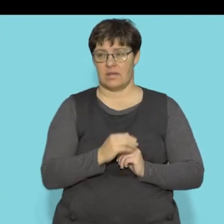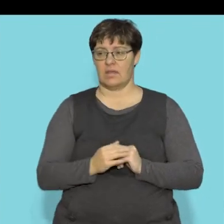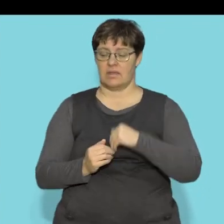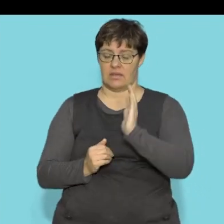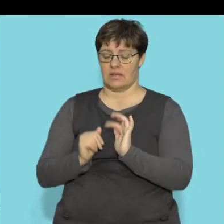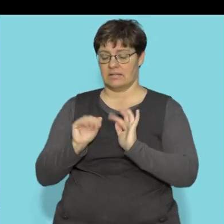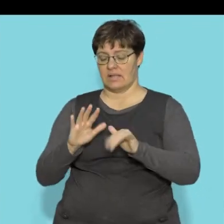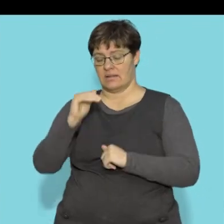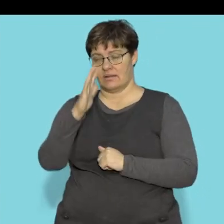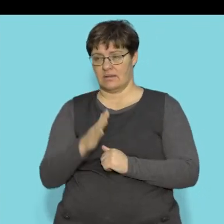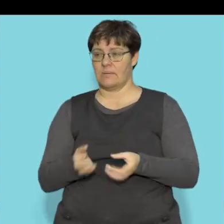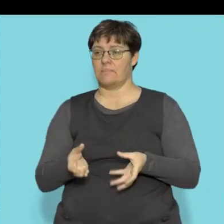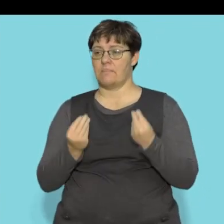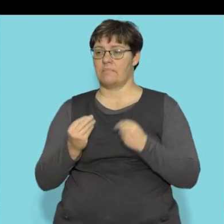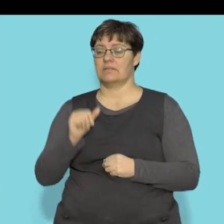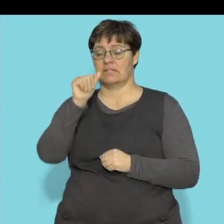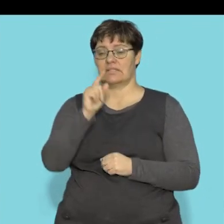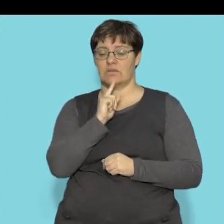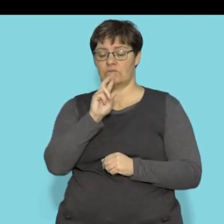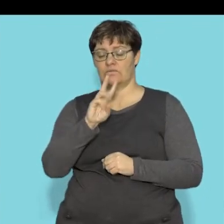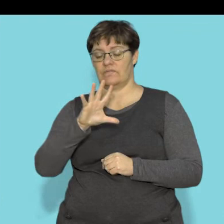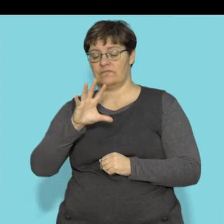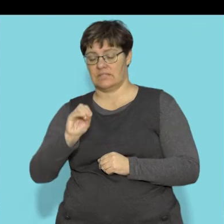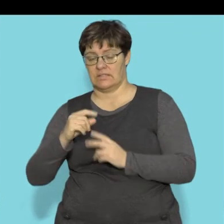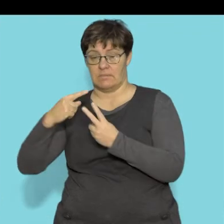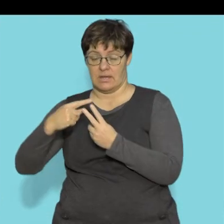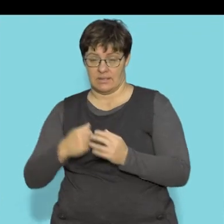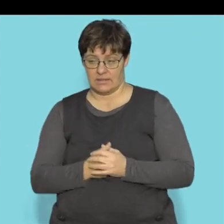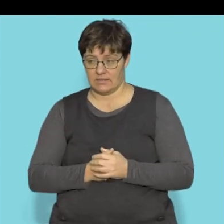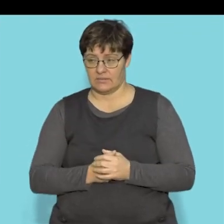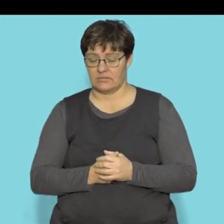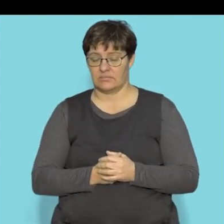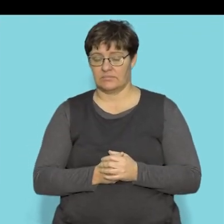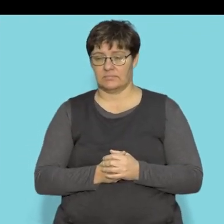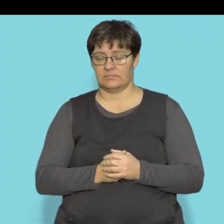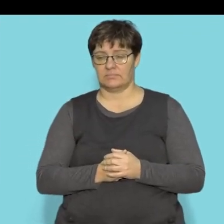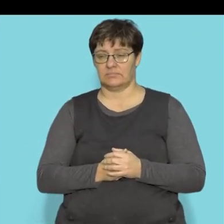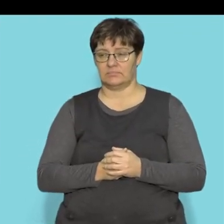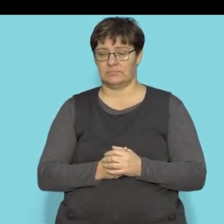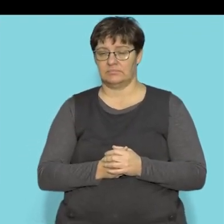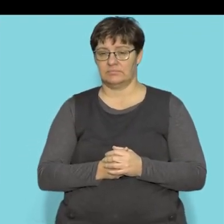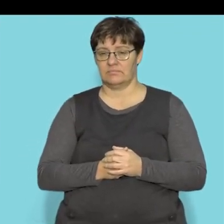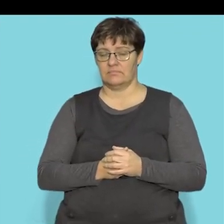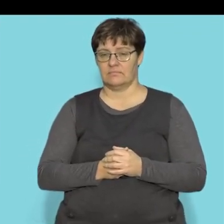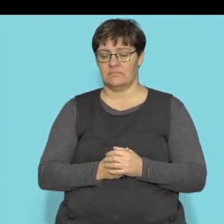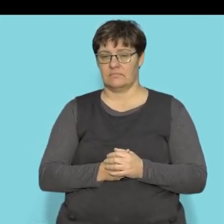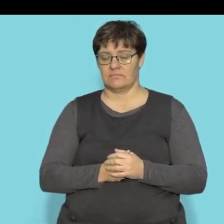10, which is going to give me 6,250 pi.